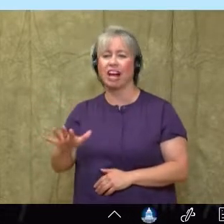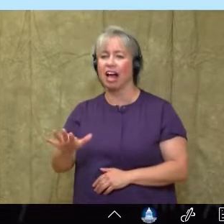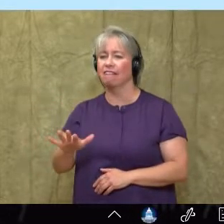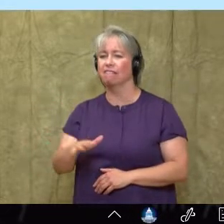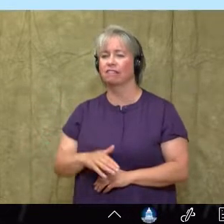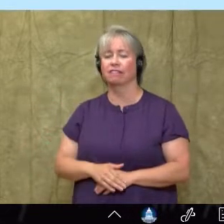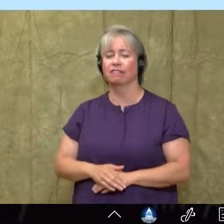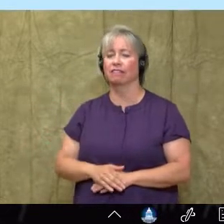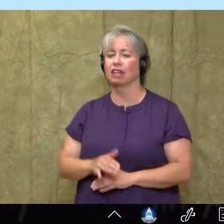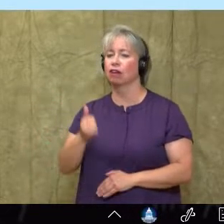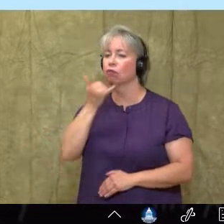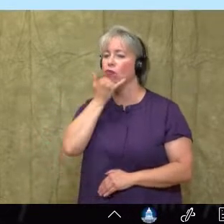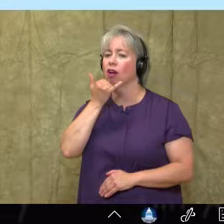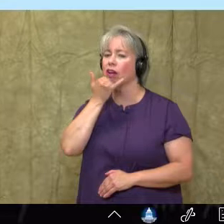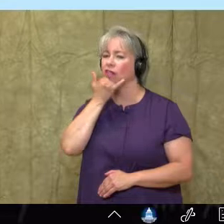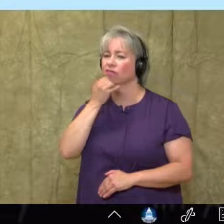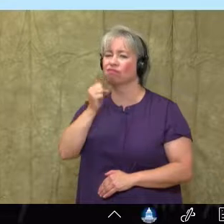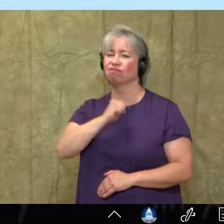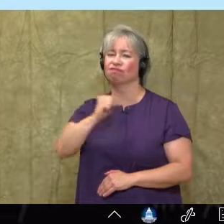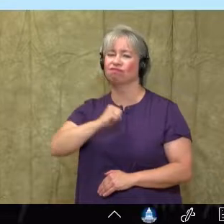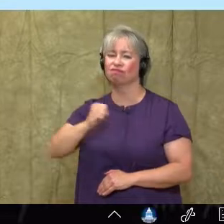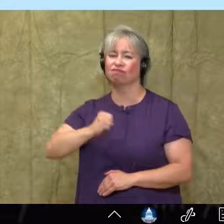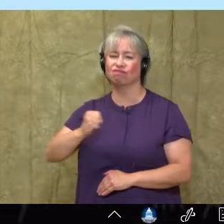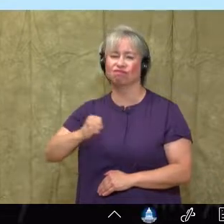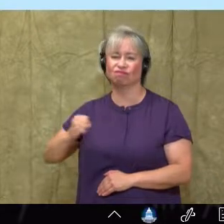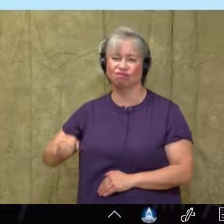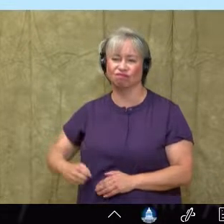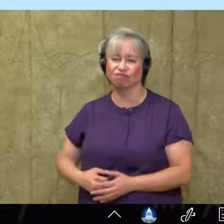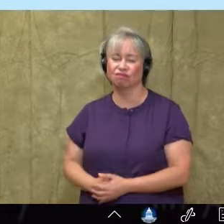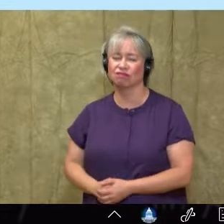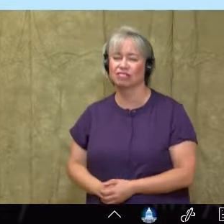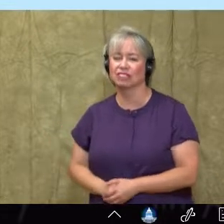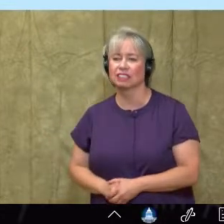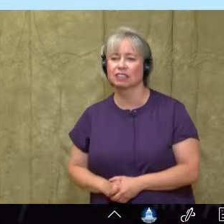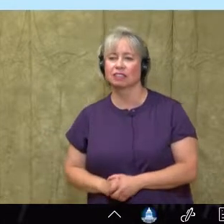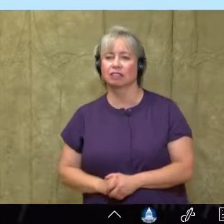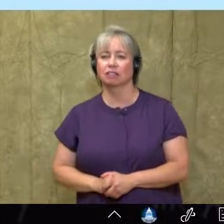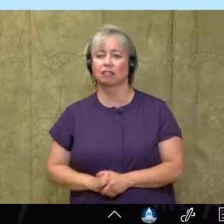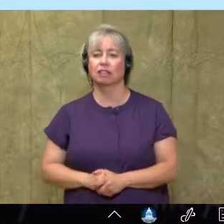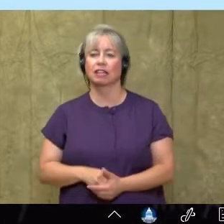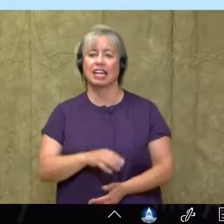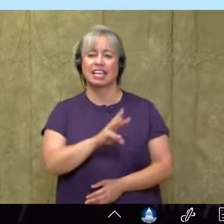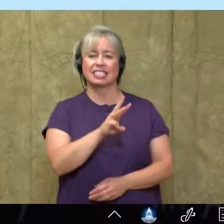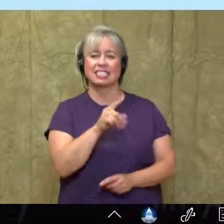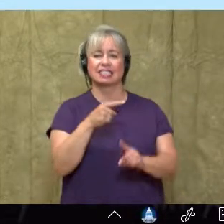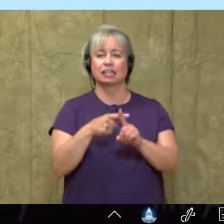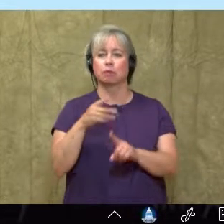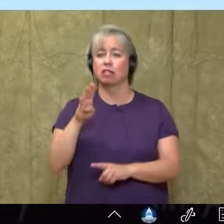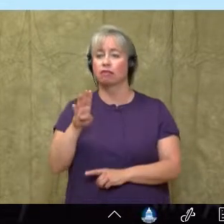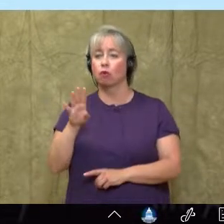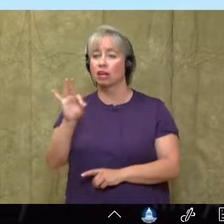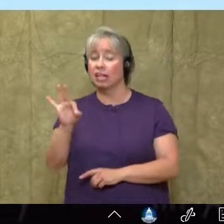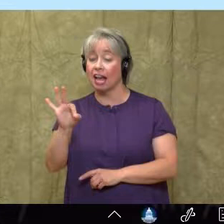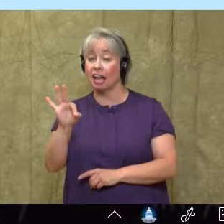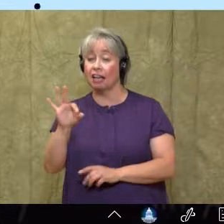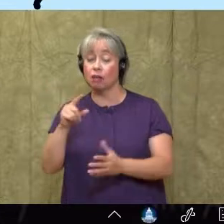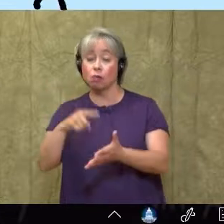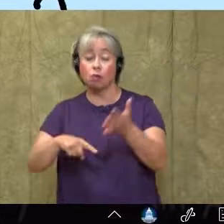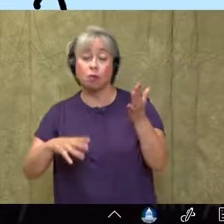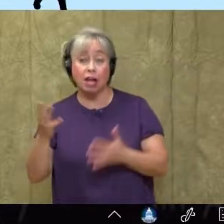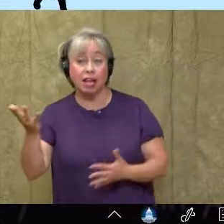this would not be the right answer. But we can find the right answer. 16 plus 49 is what, class?